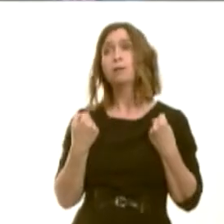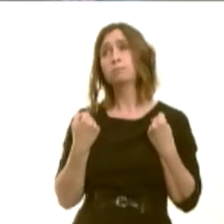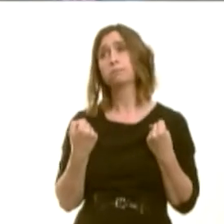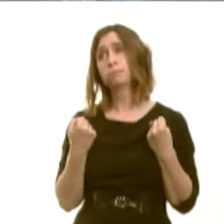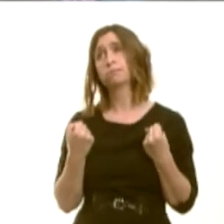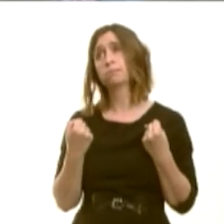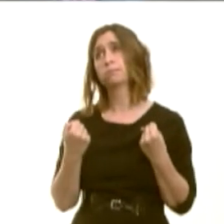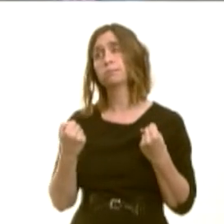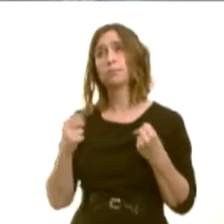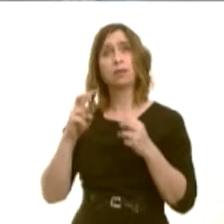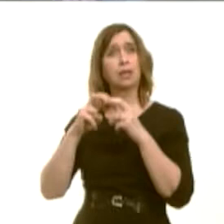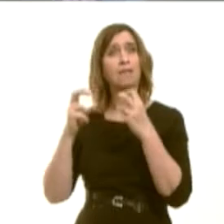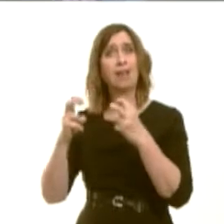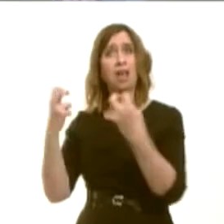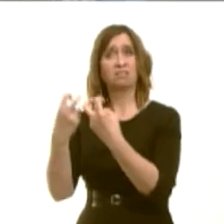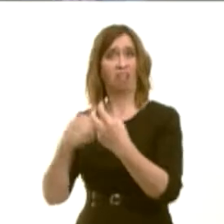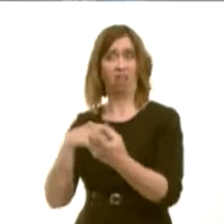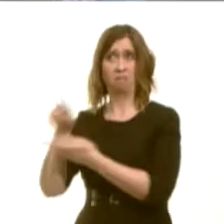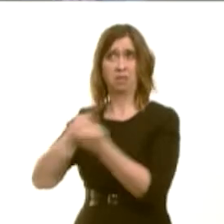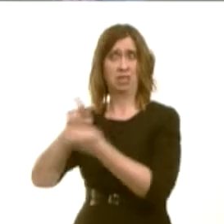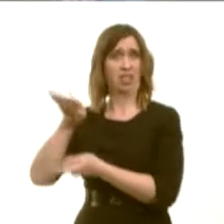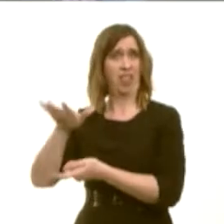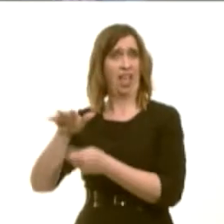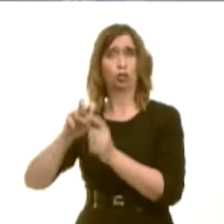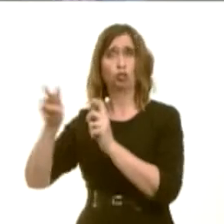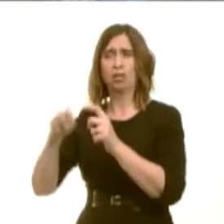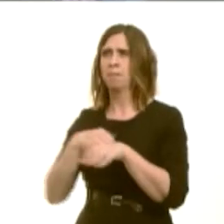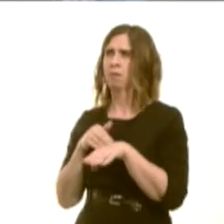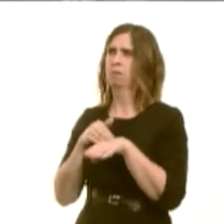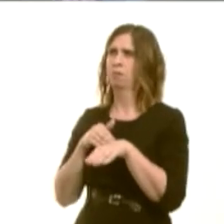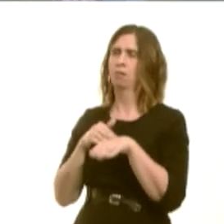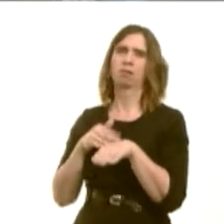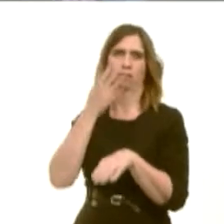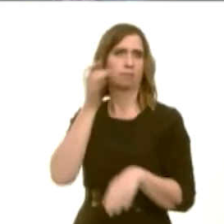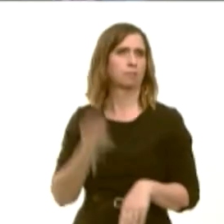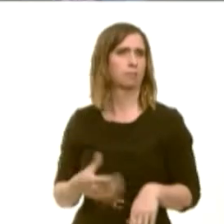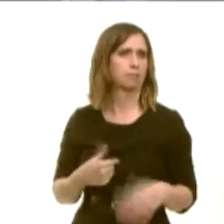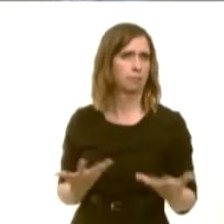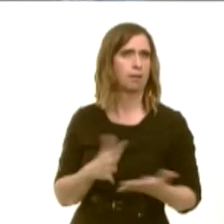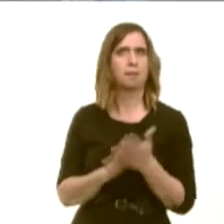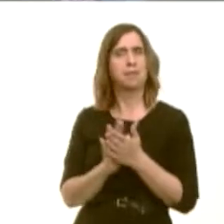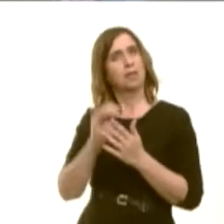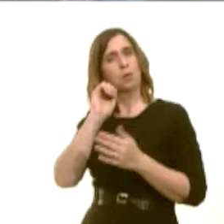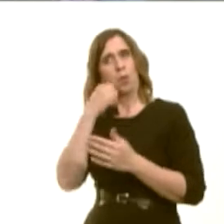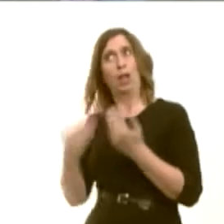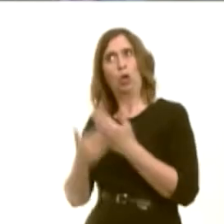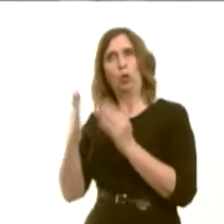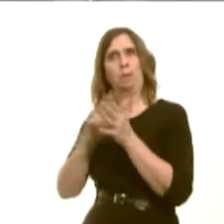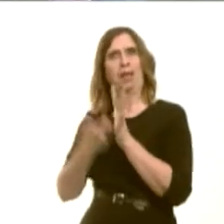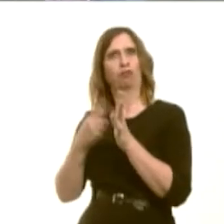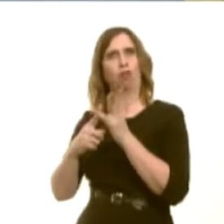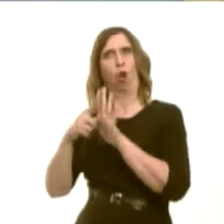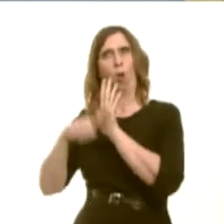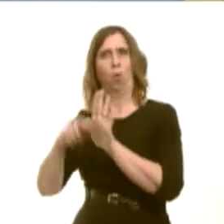Tourism at Cyflwynir Castle, and finally, it will also lead to quicker and easier access to major centres of employment